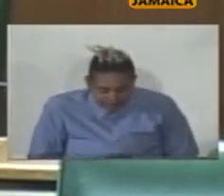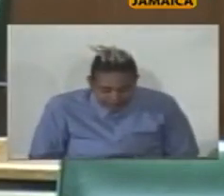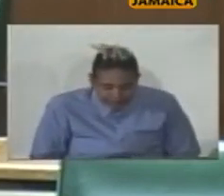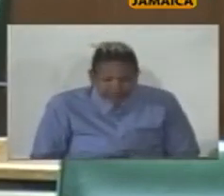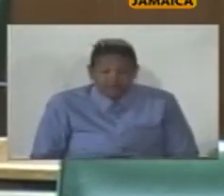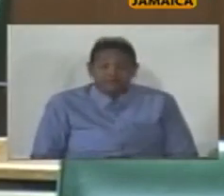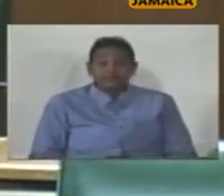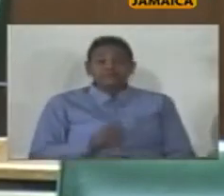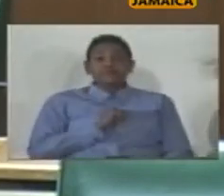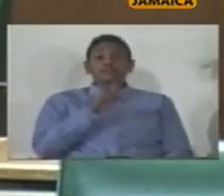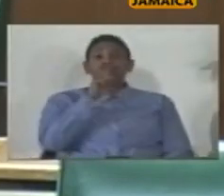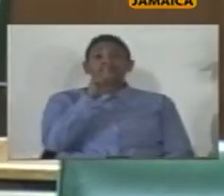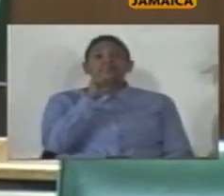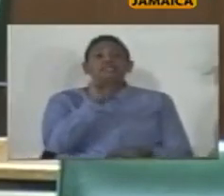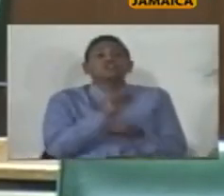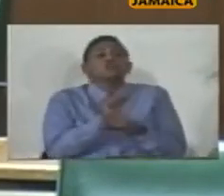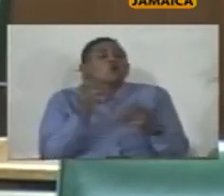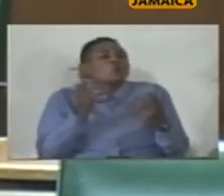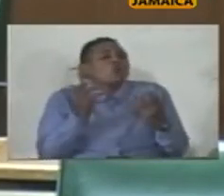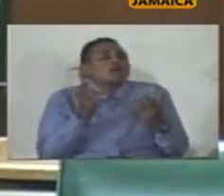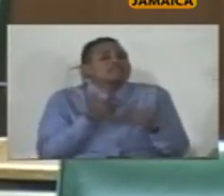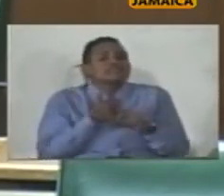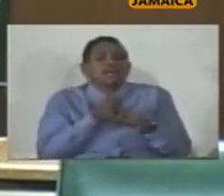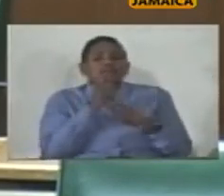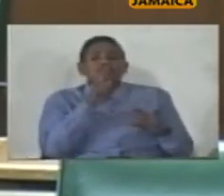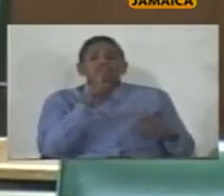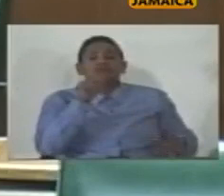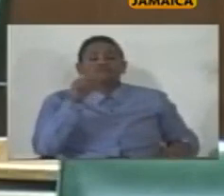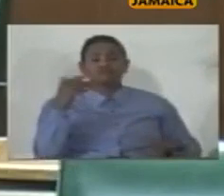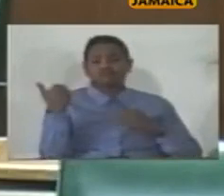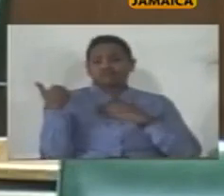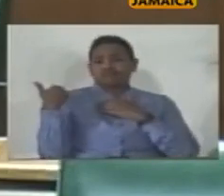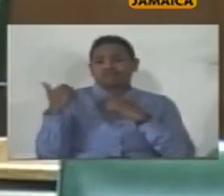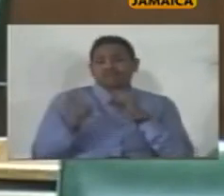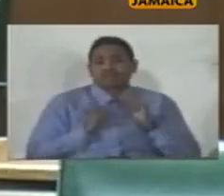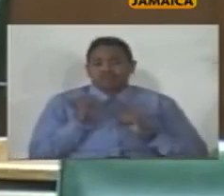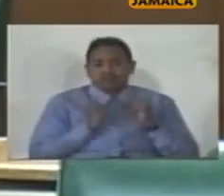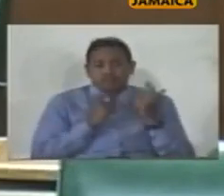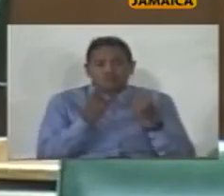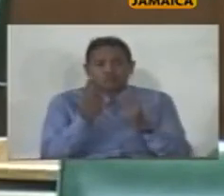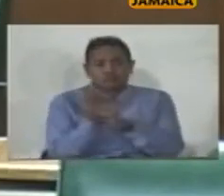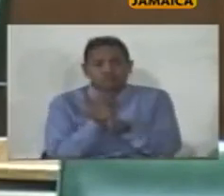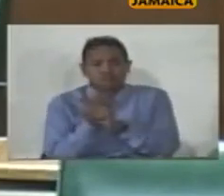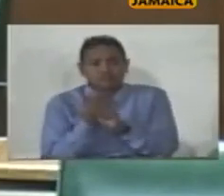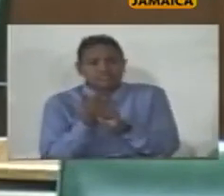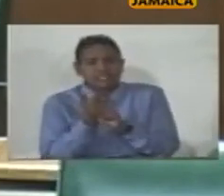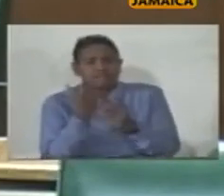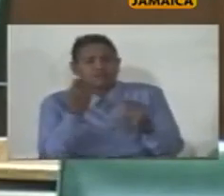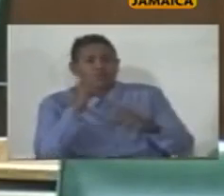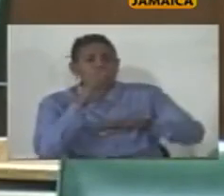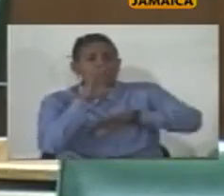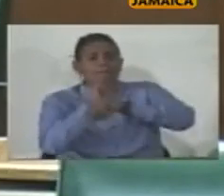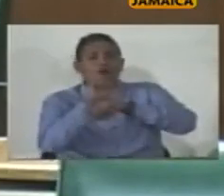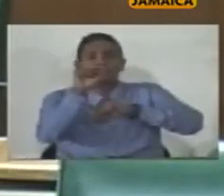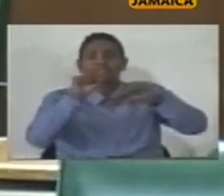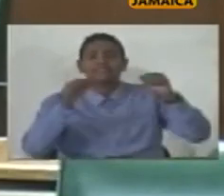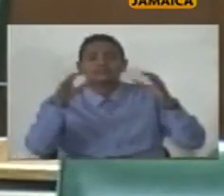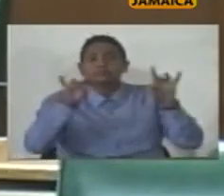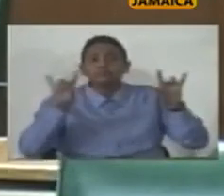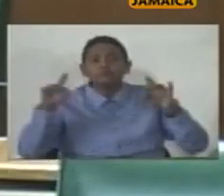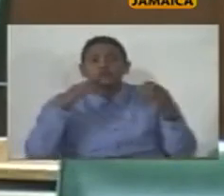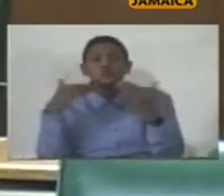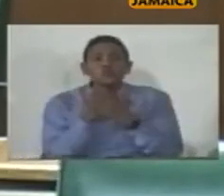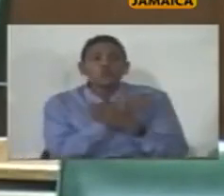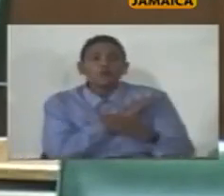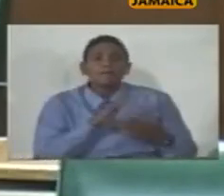I ensured that due diligence was carried out in the appointment of the new board of